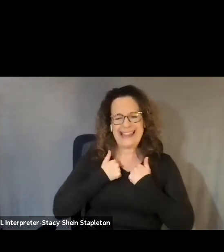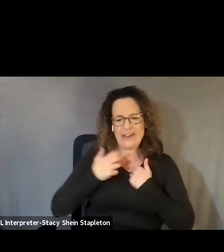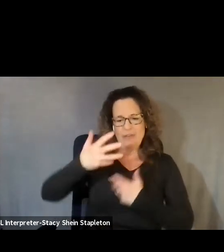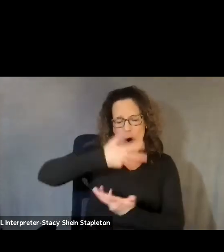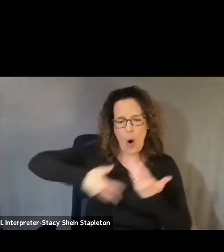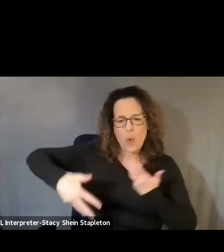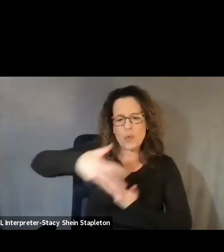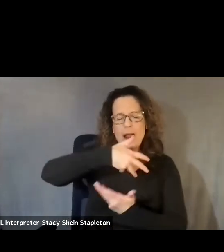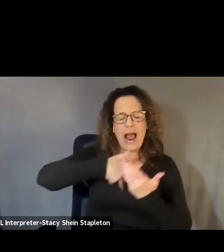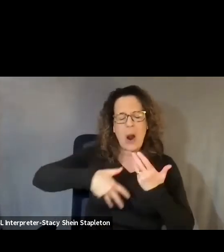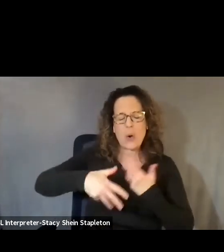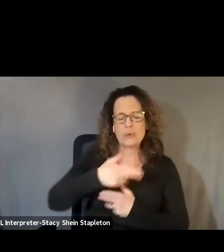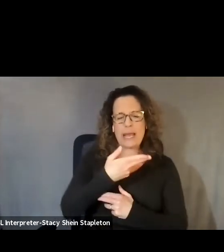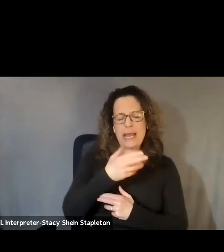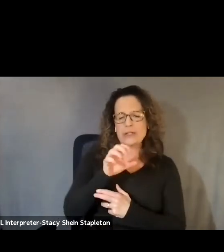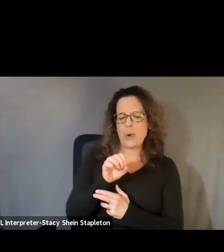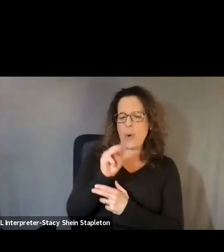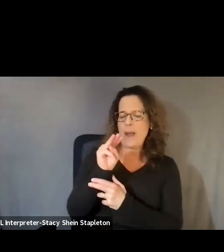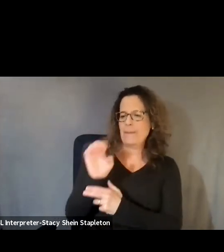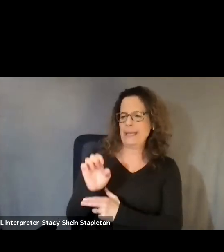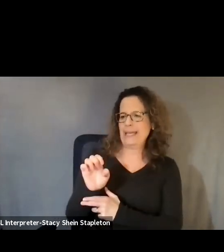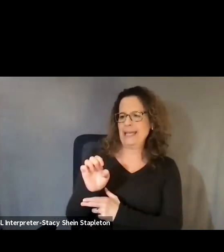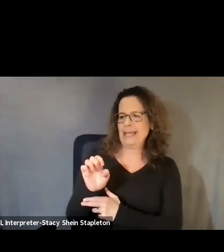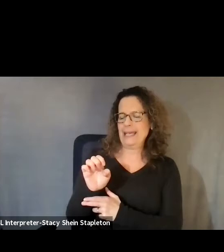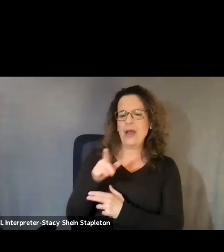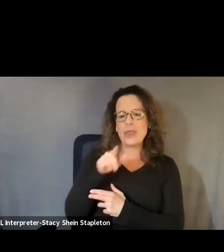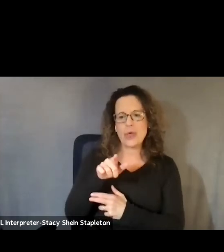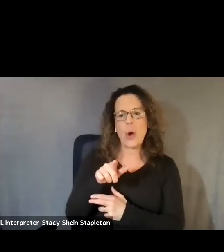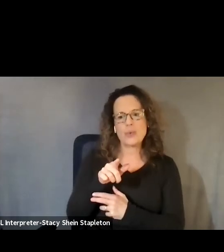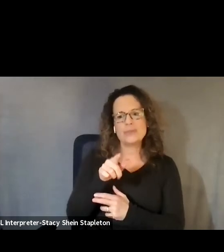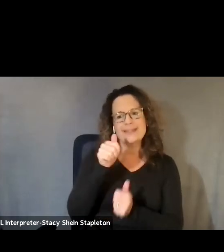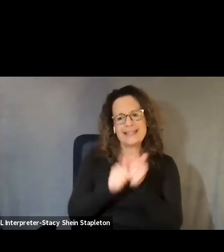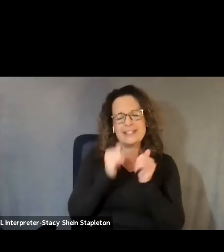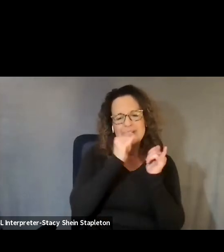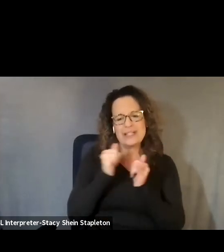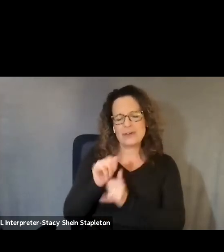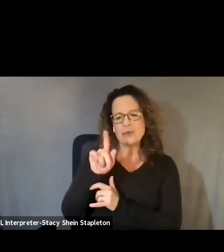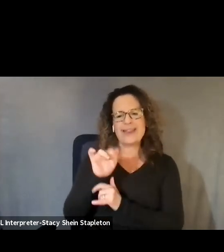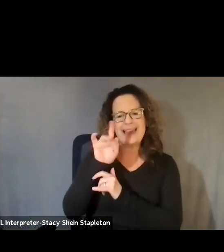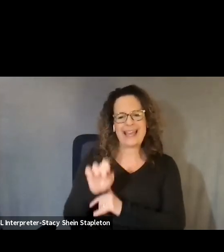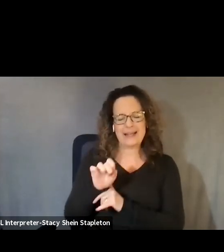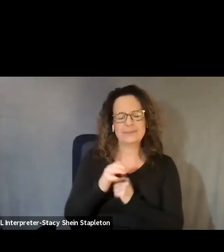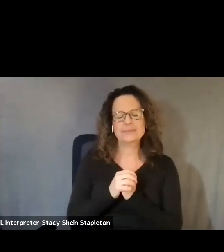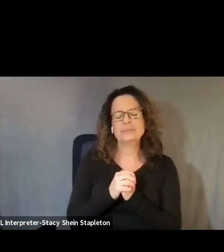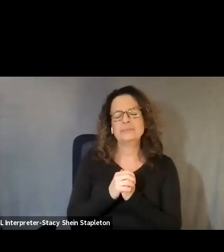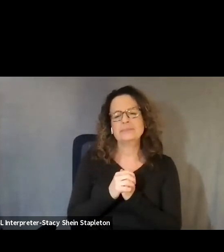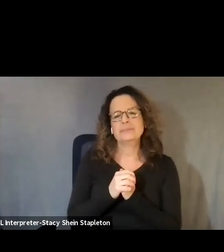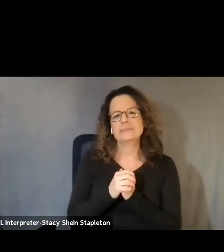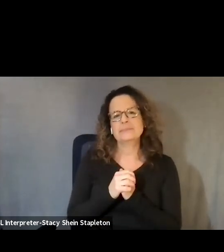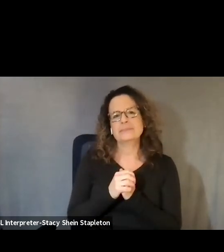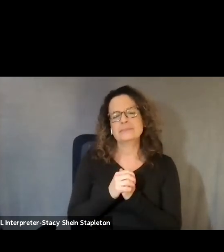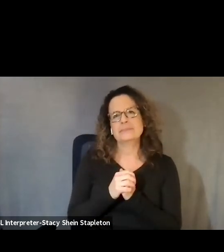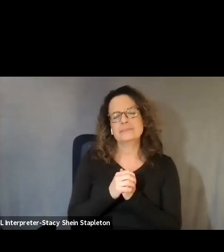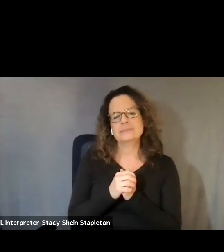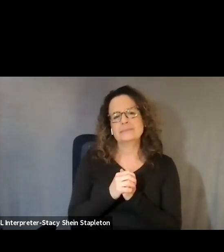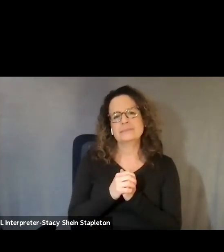around the Great Lakes, the HOMES, those amazing lakes. And so